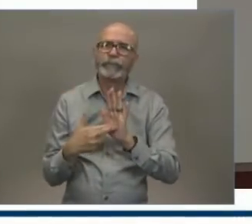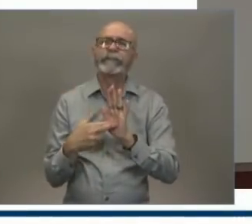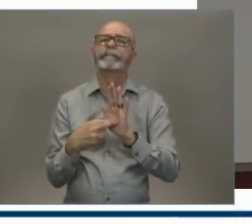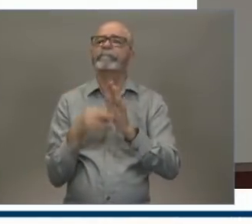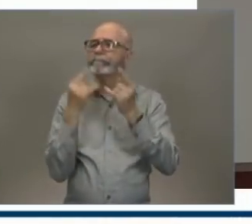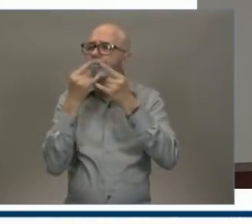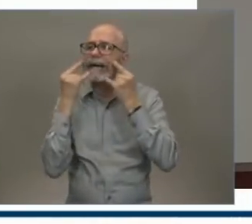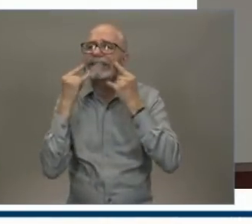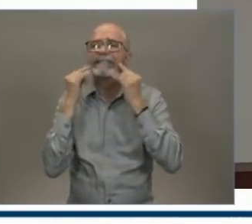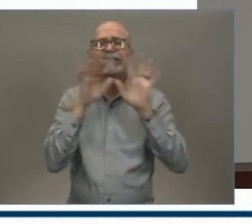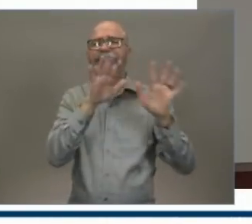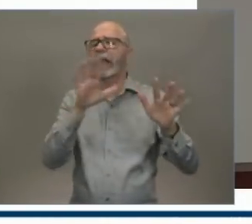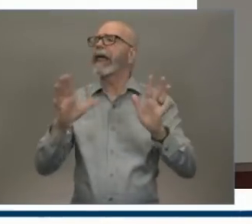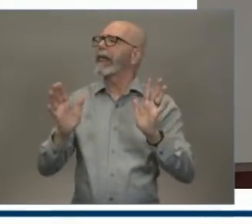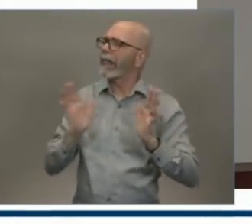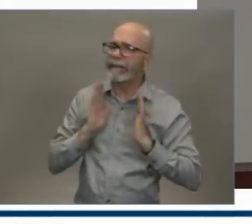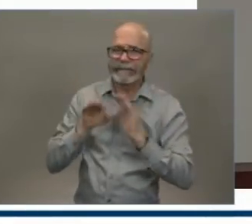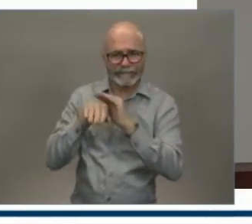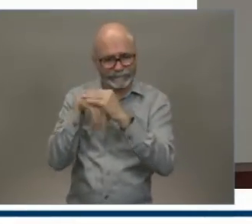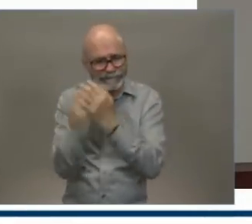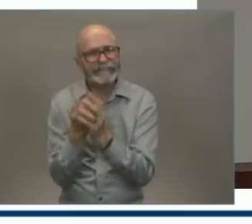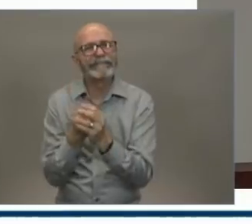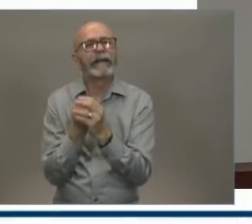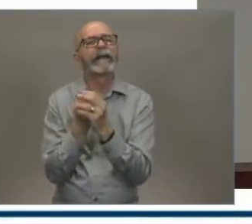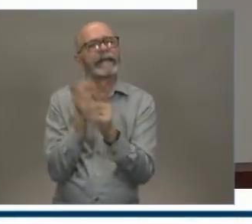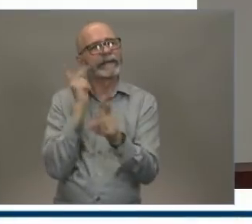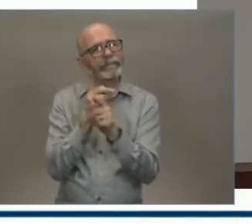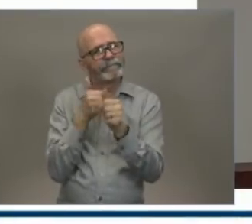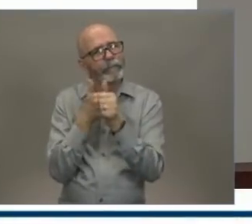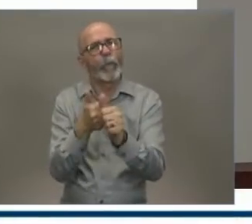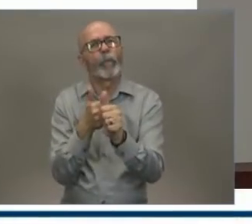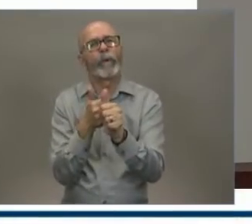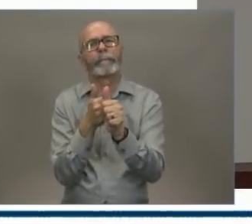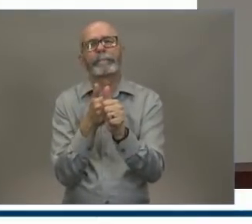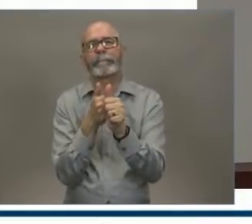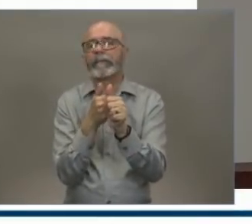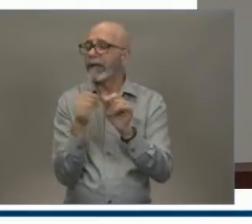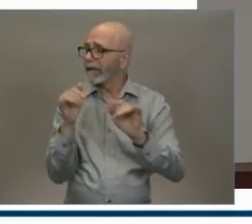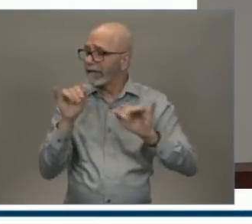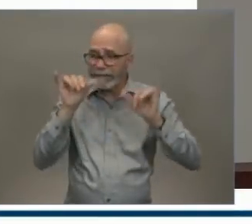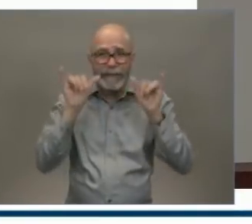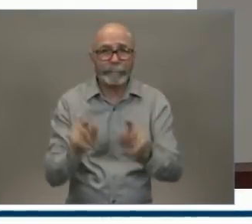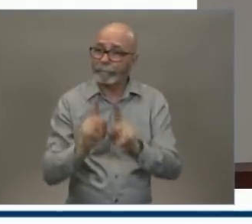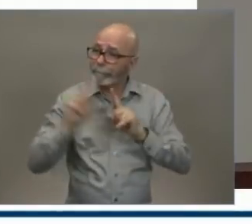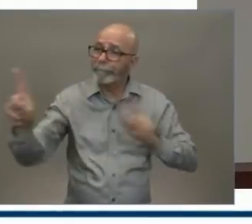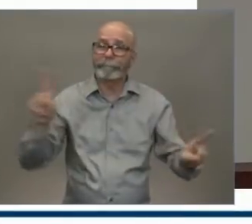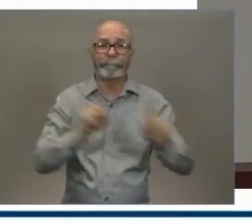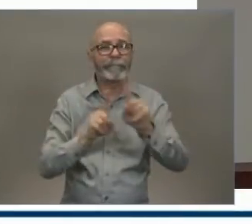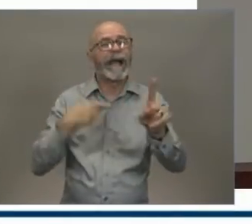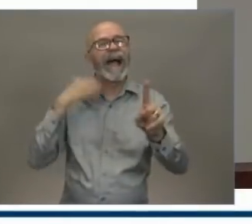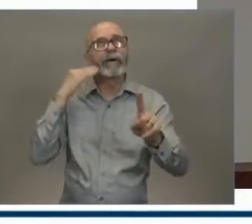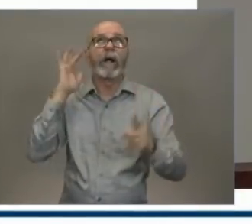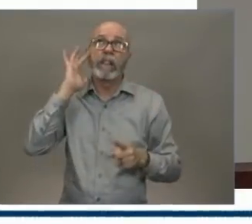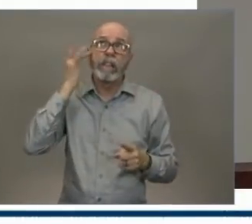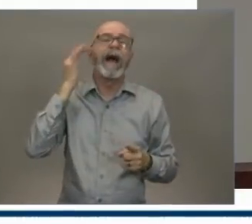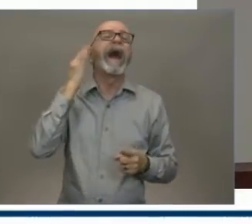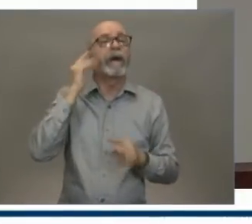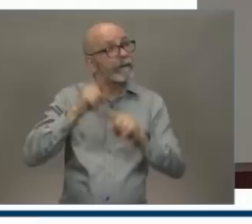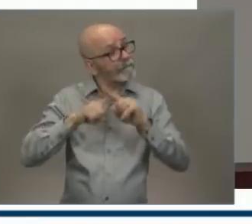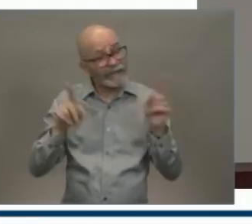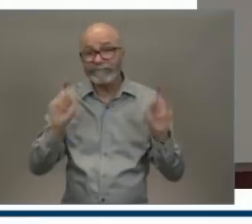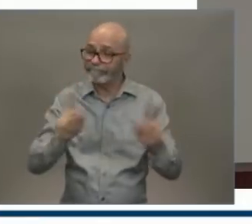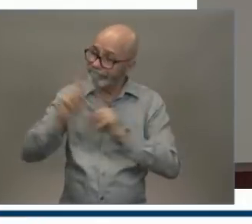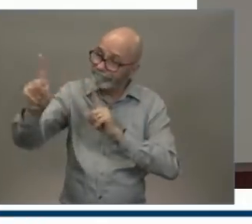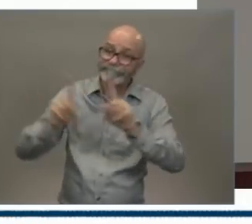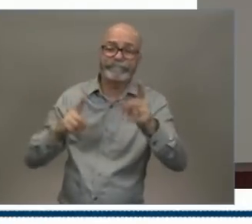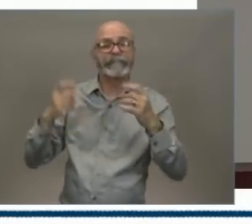in your own life. Washing your hands frequently, maintaining a safe physical distance, wearing your mask where it's required,